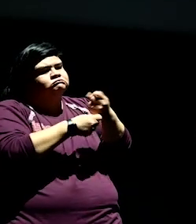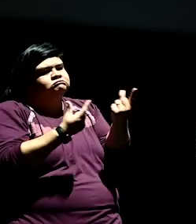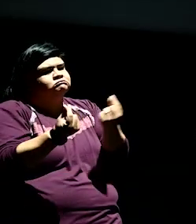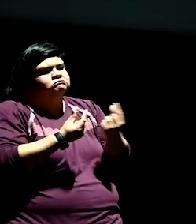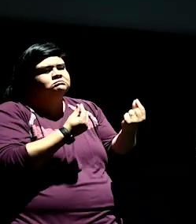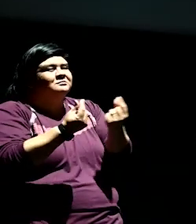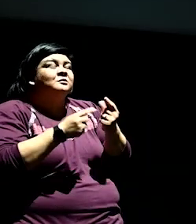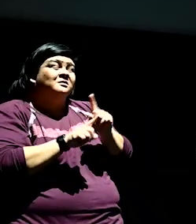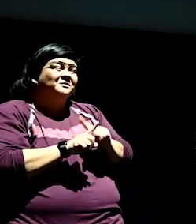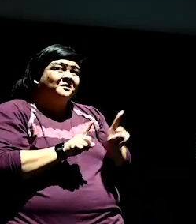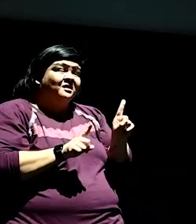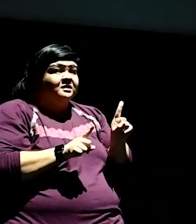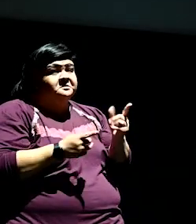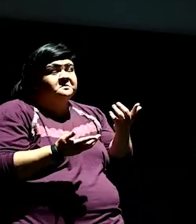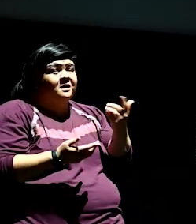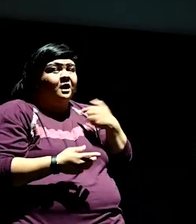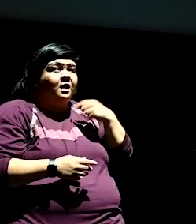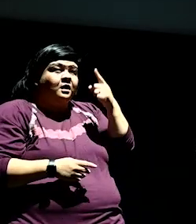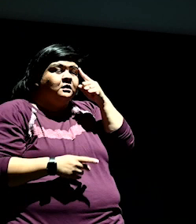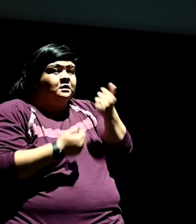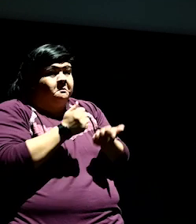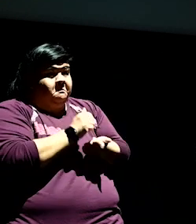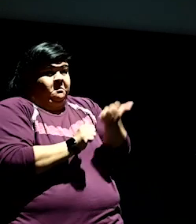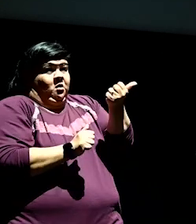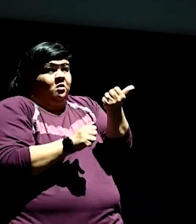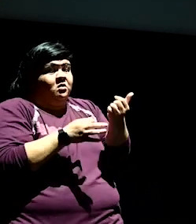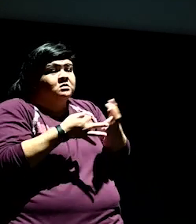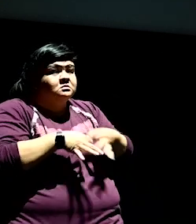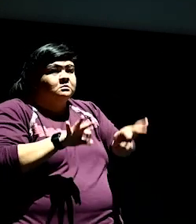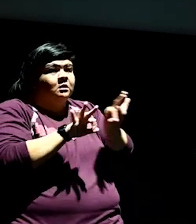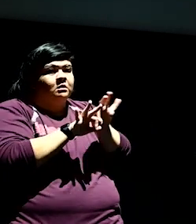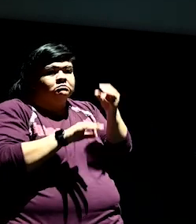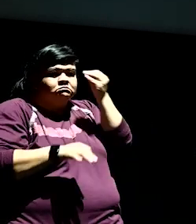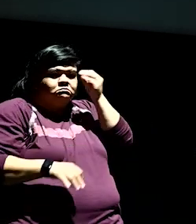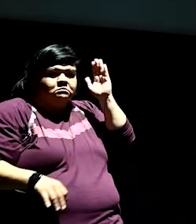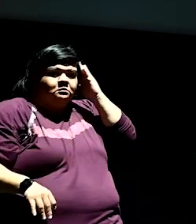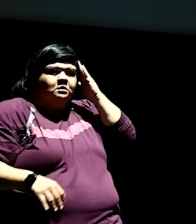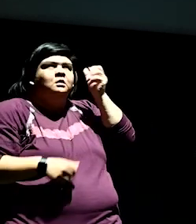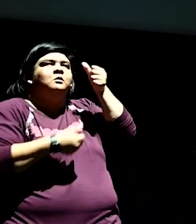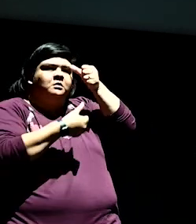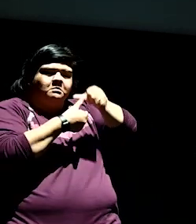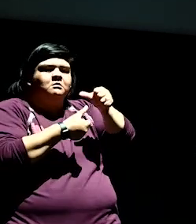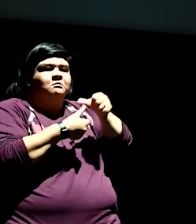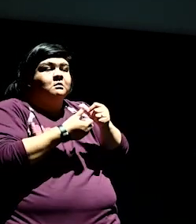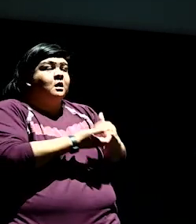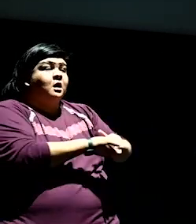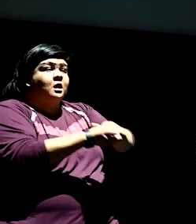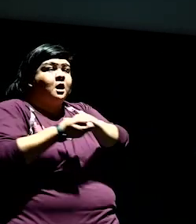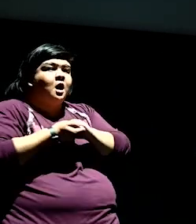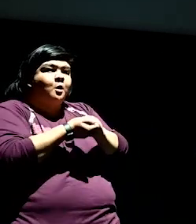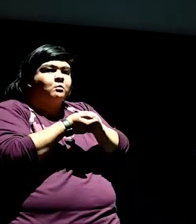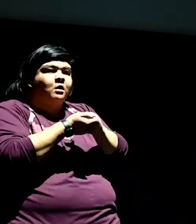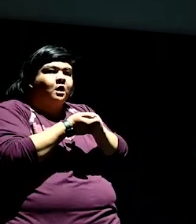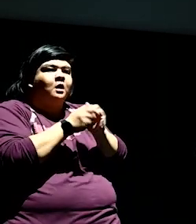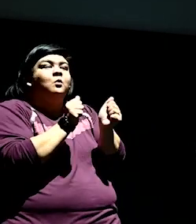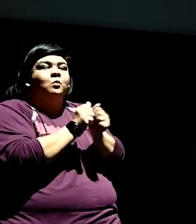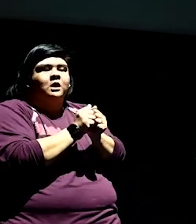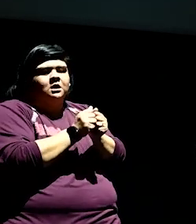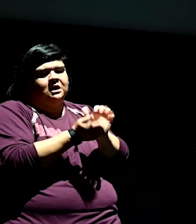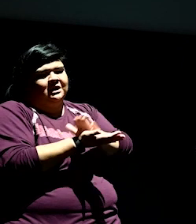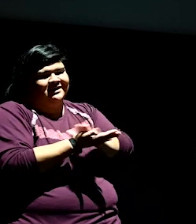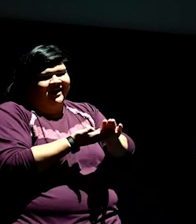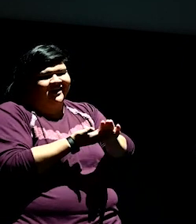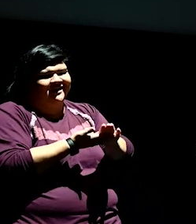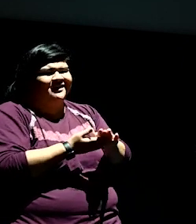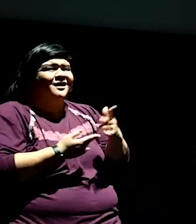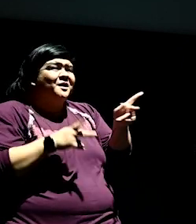really most important to remember to collaborate with kindness. People like to work